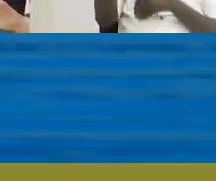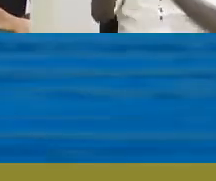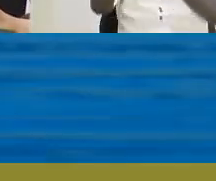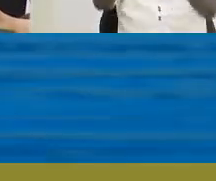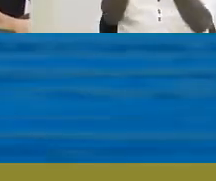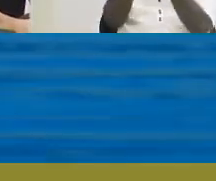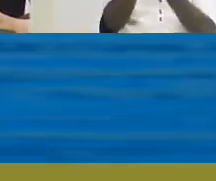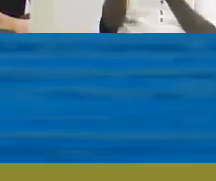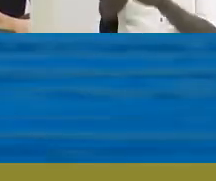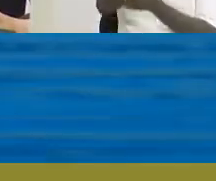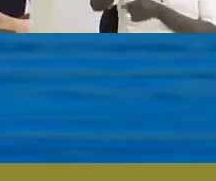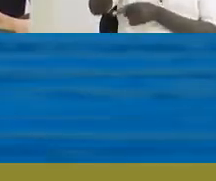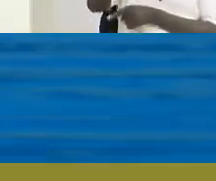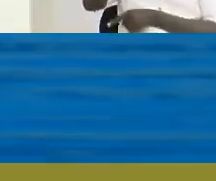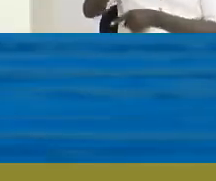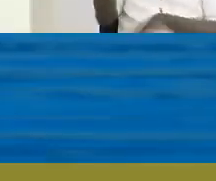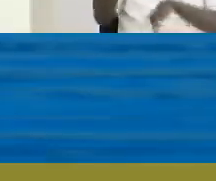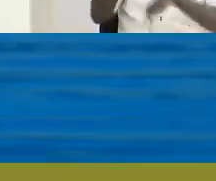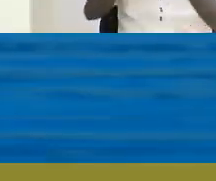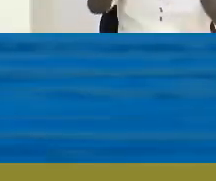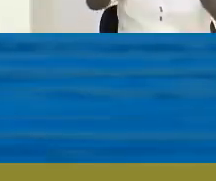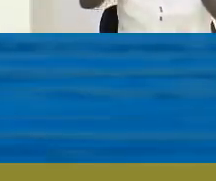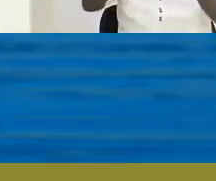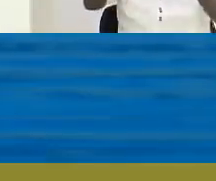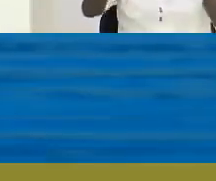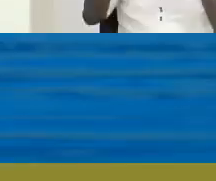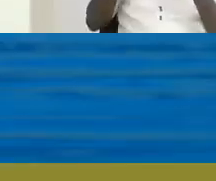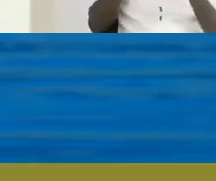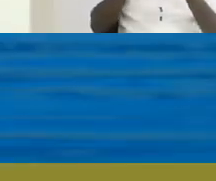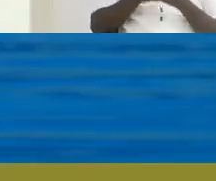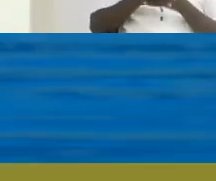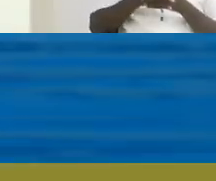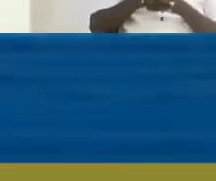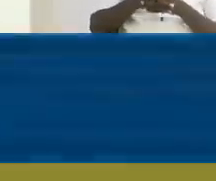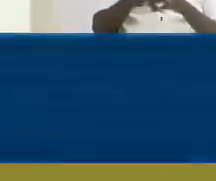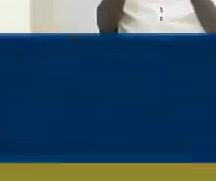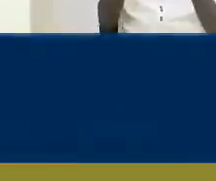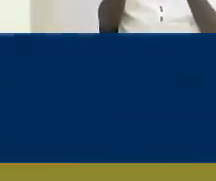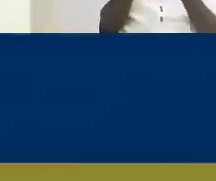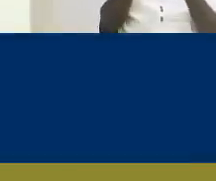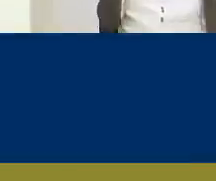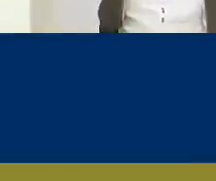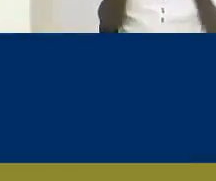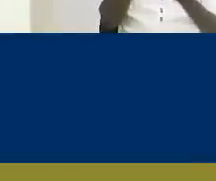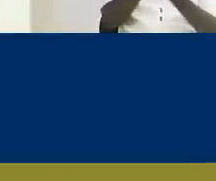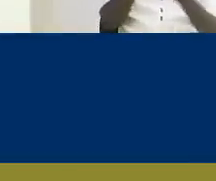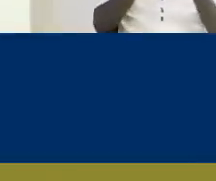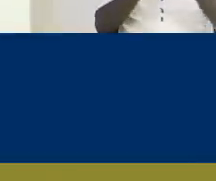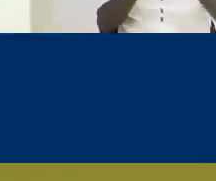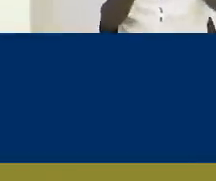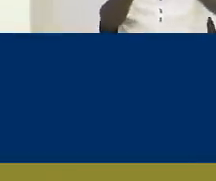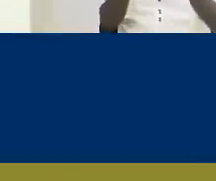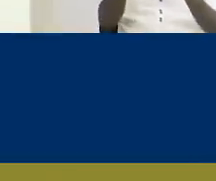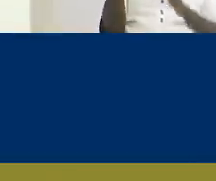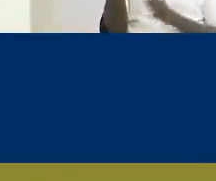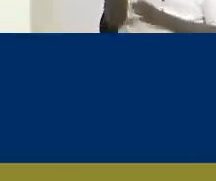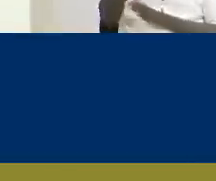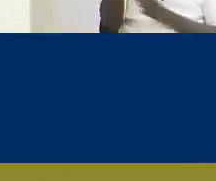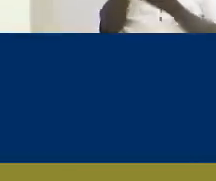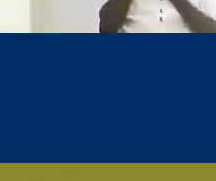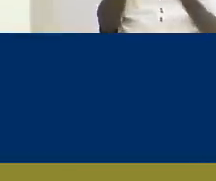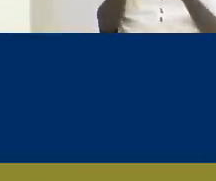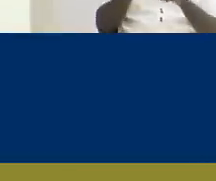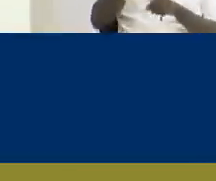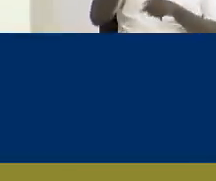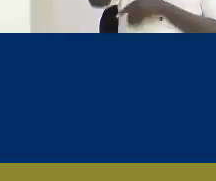cannot admit to that. We appreciate that. What I am doing is presenting the evidence to you, because the commission